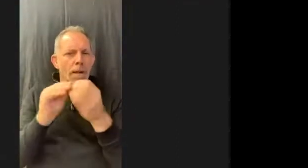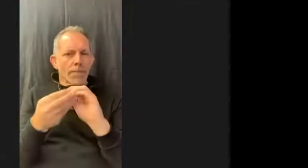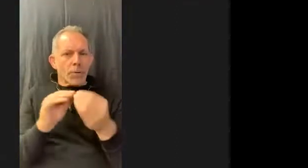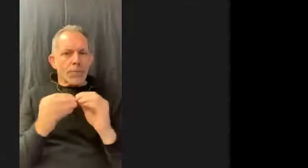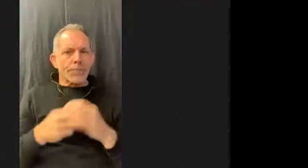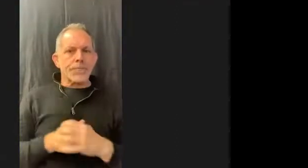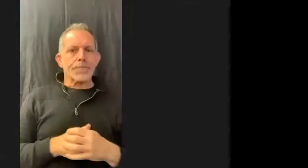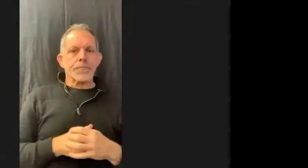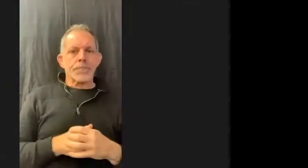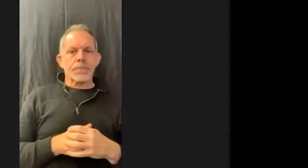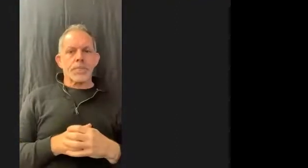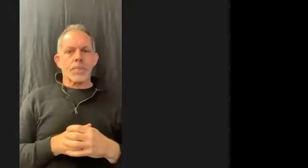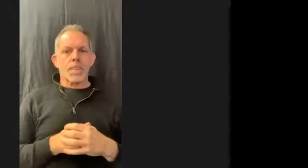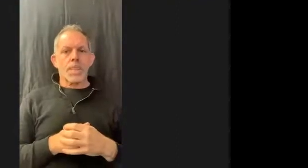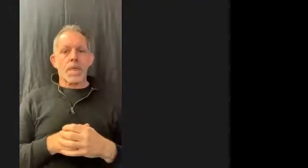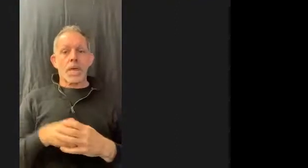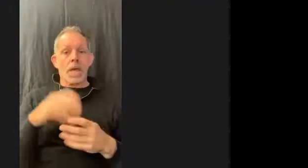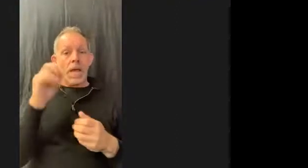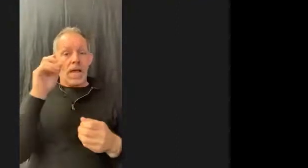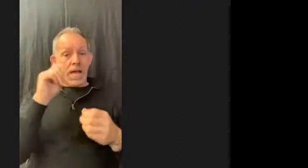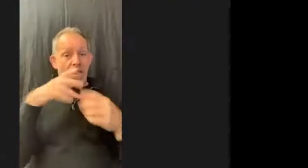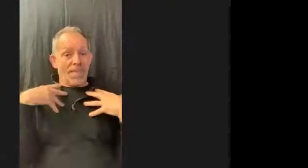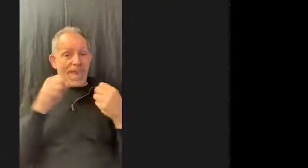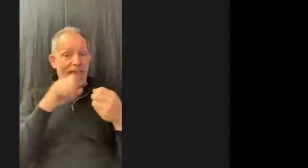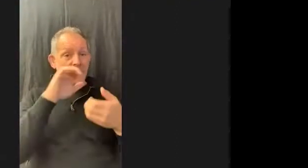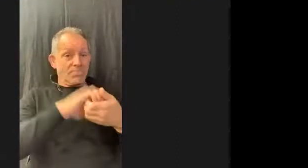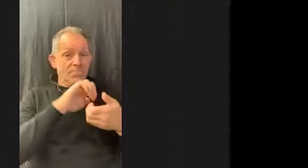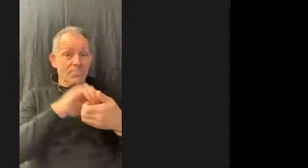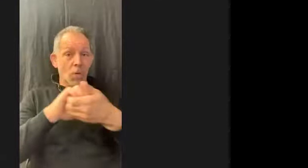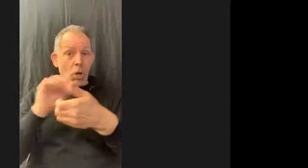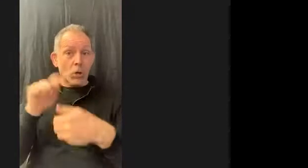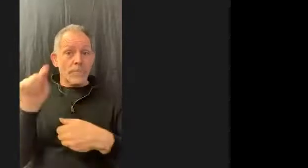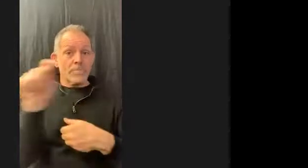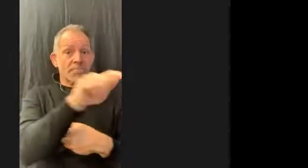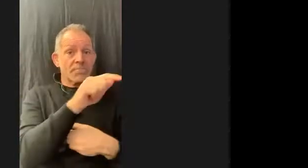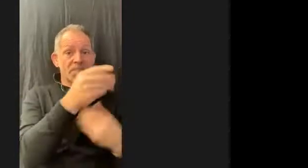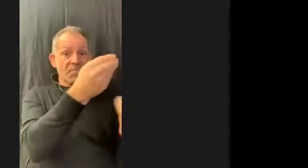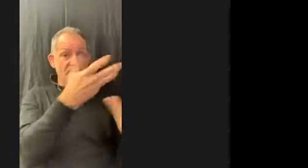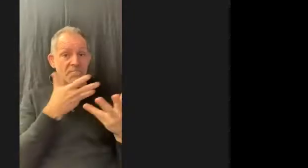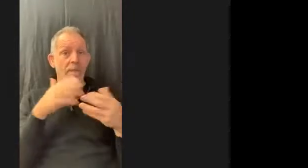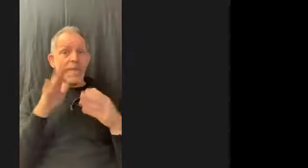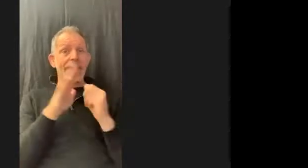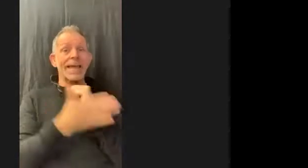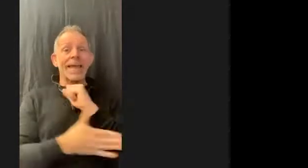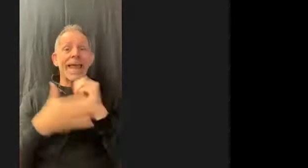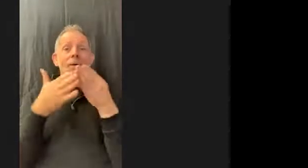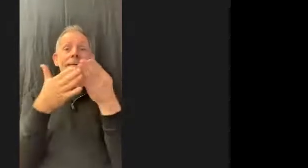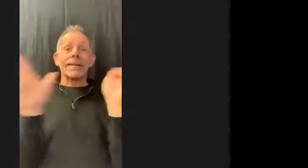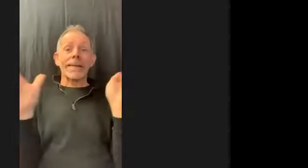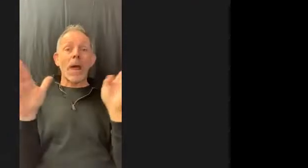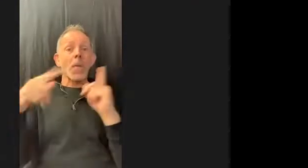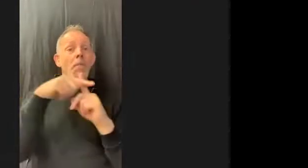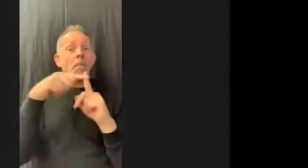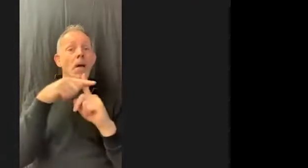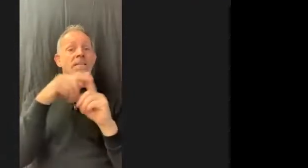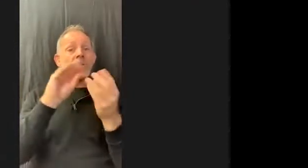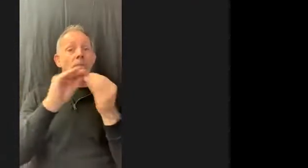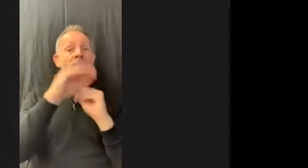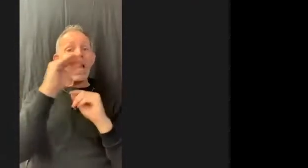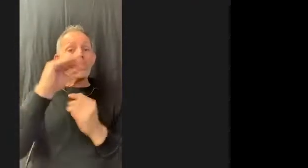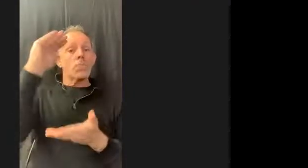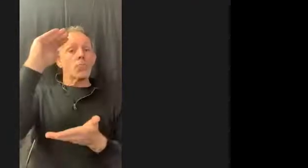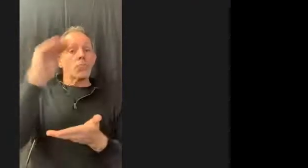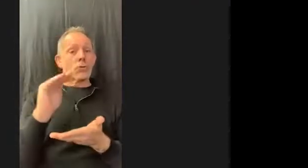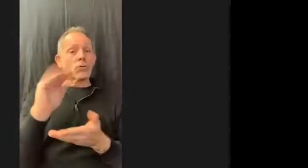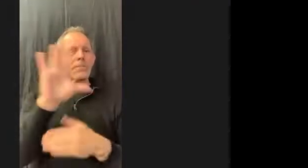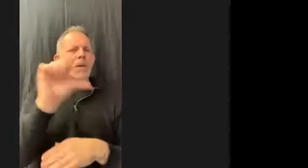testing, I think it's safe to say that the countywide positivity rate is right around 10%. In the healthcare